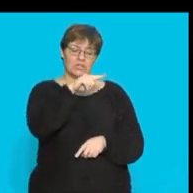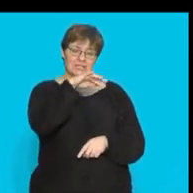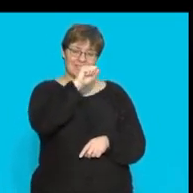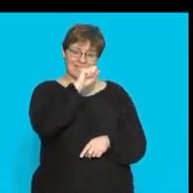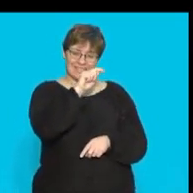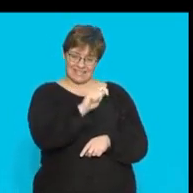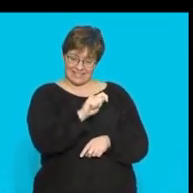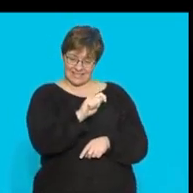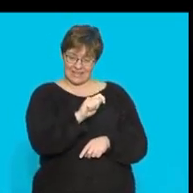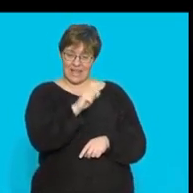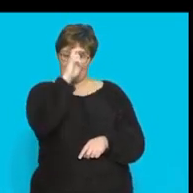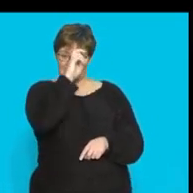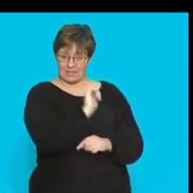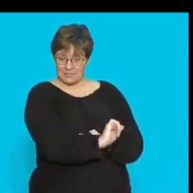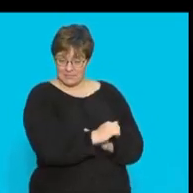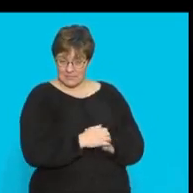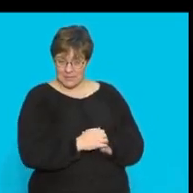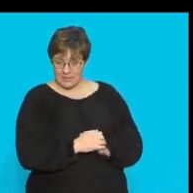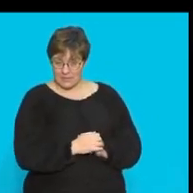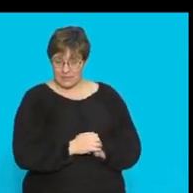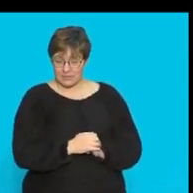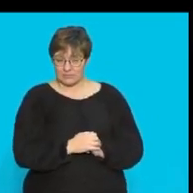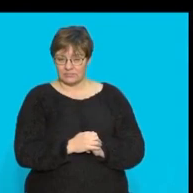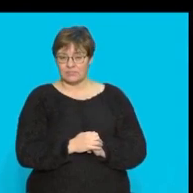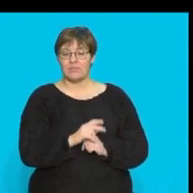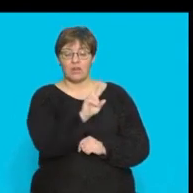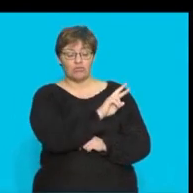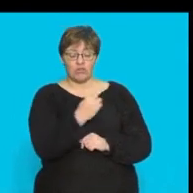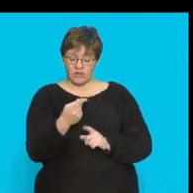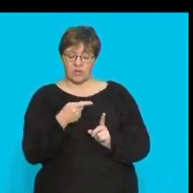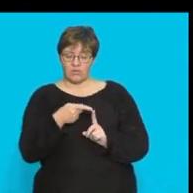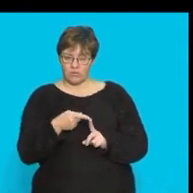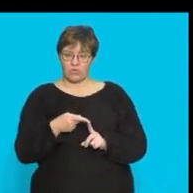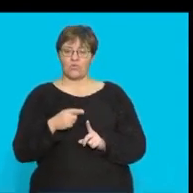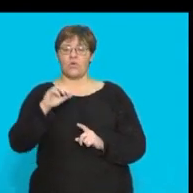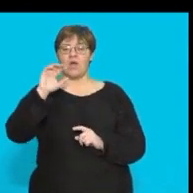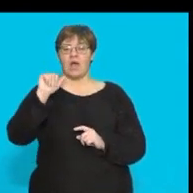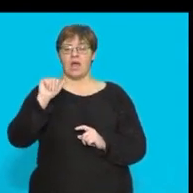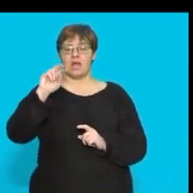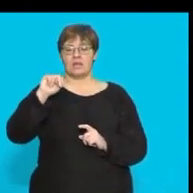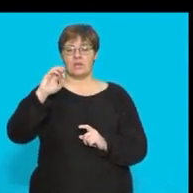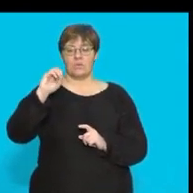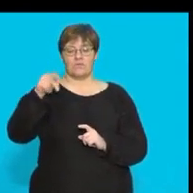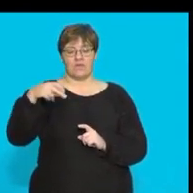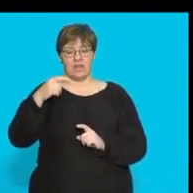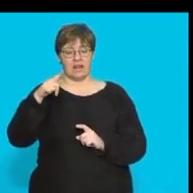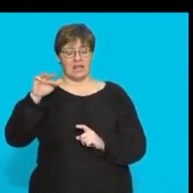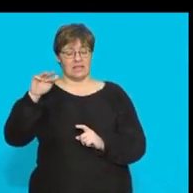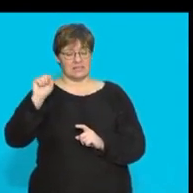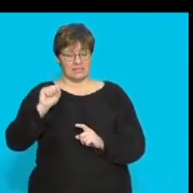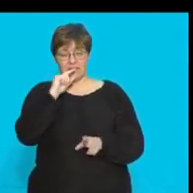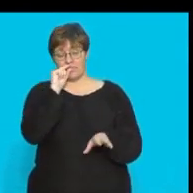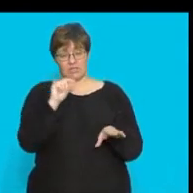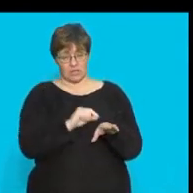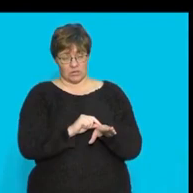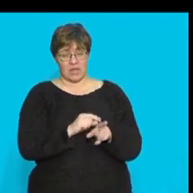kingdom. It tells you that it's, all right, transferred by the Anopheles mosquito, and probably the most